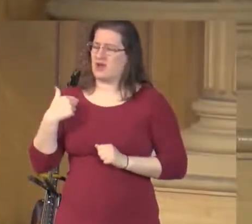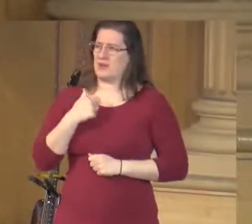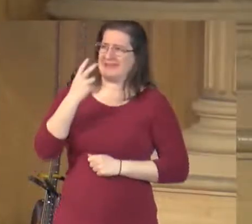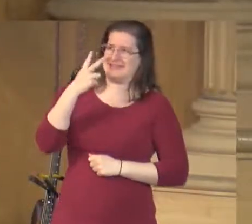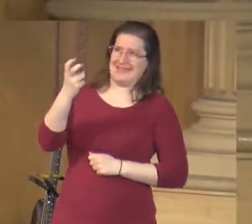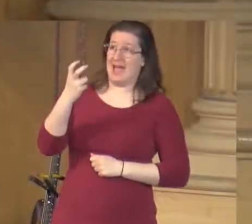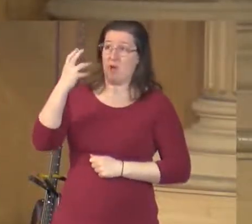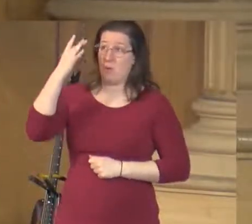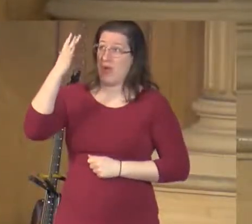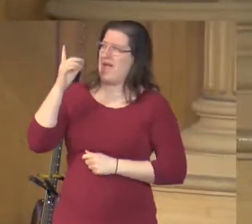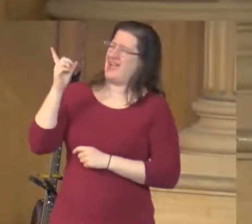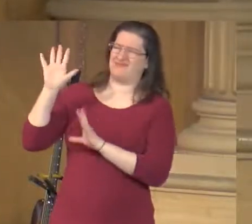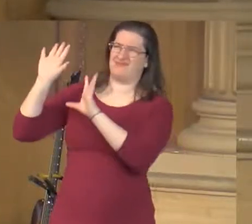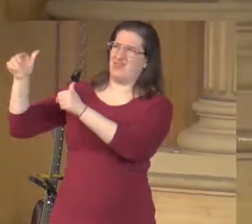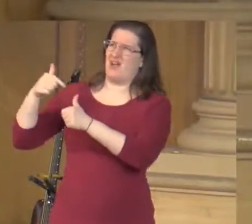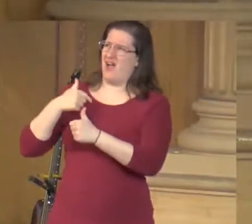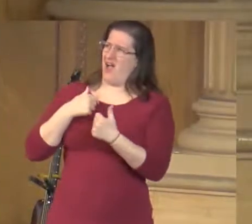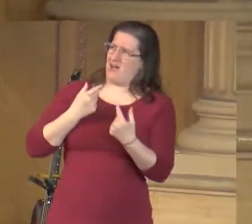because we suffer.